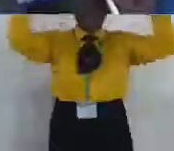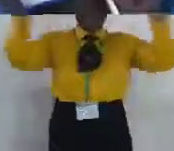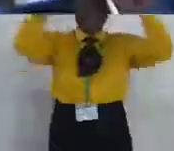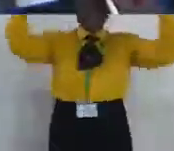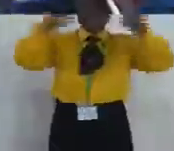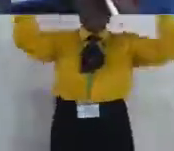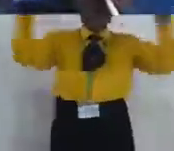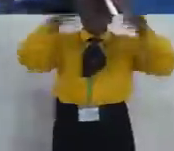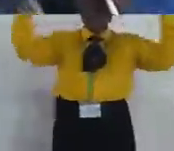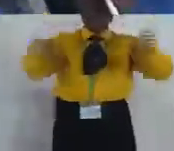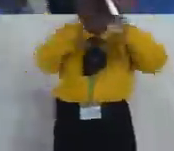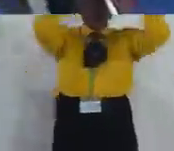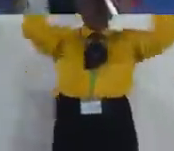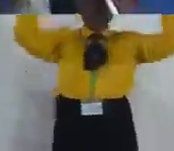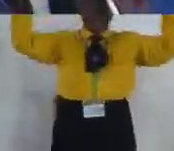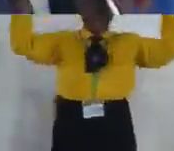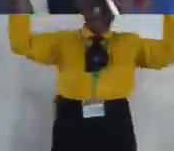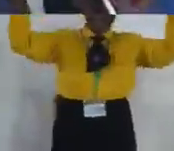him.